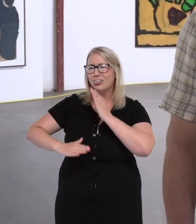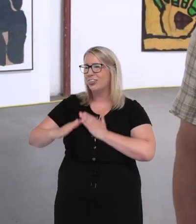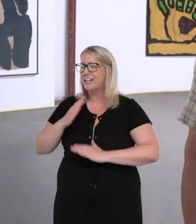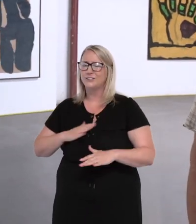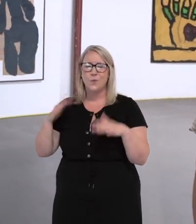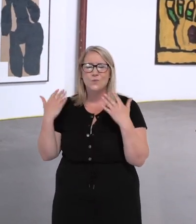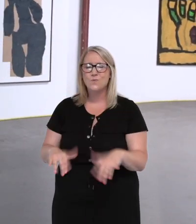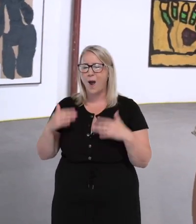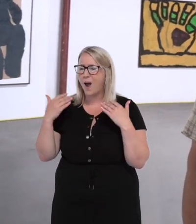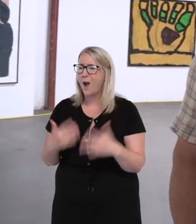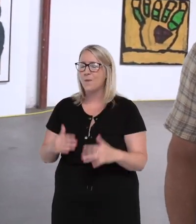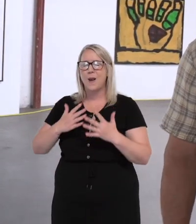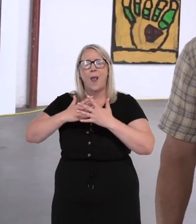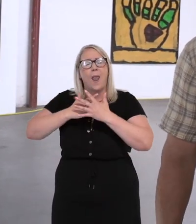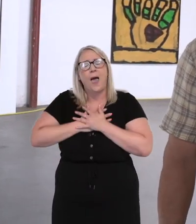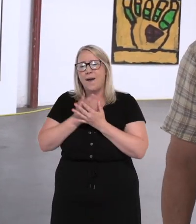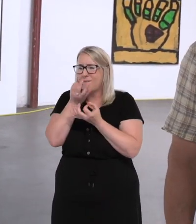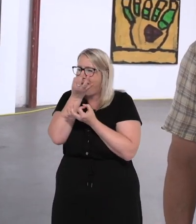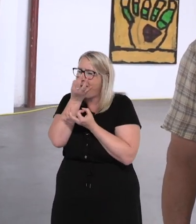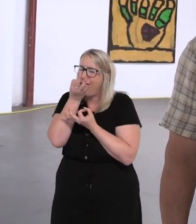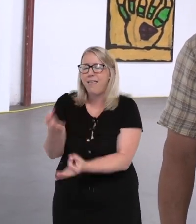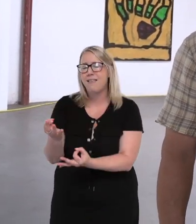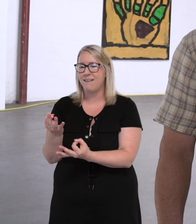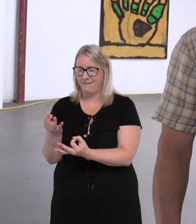just love of